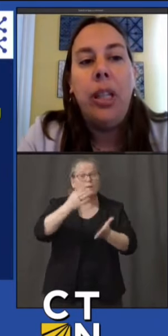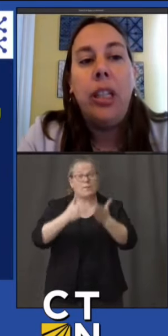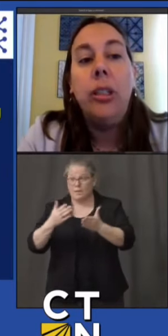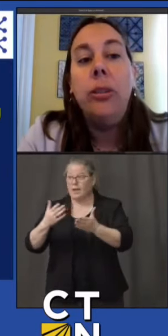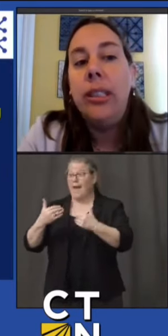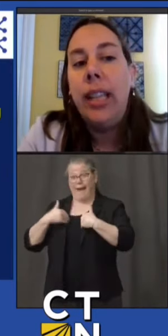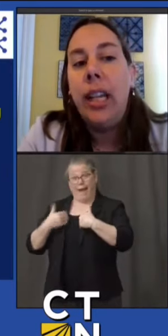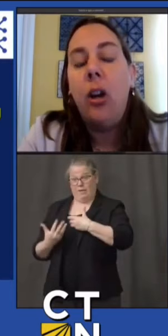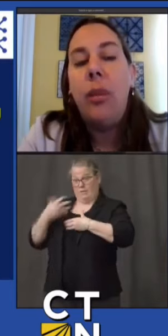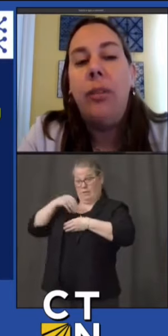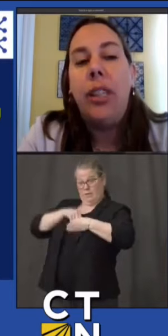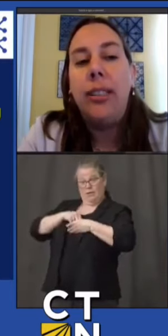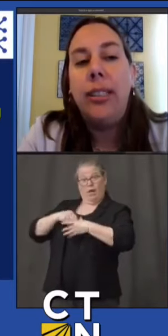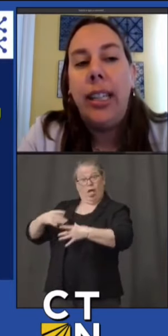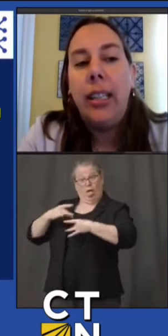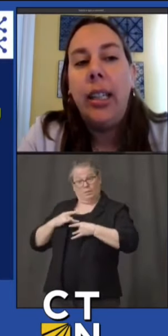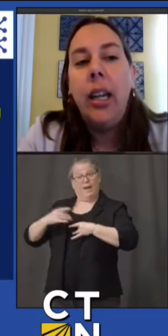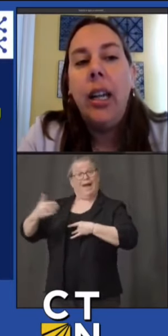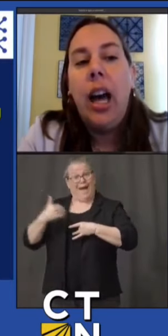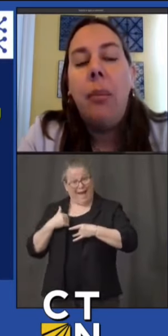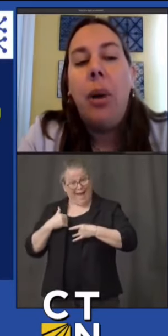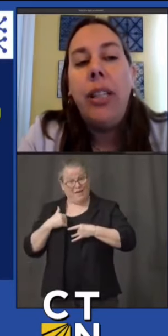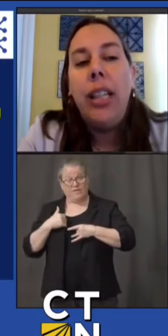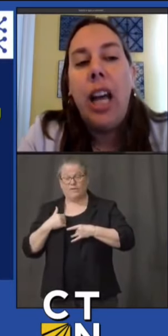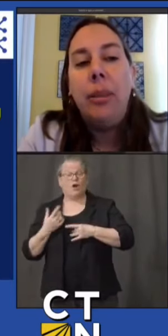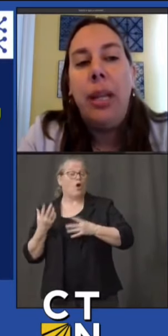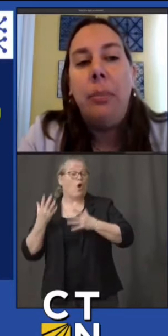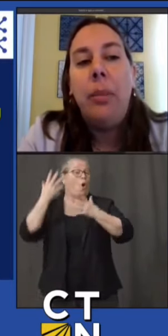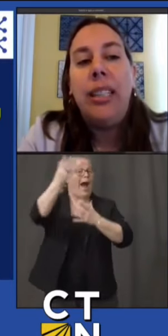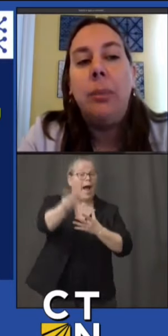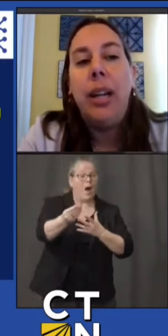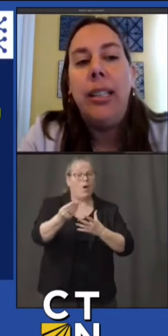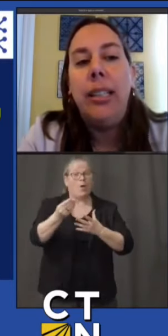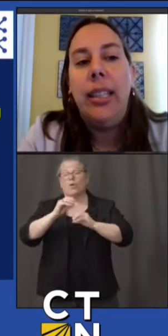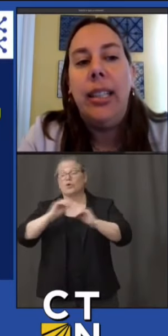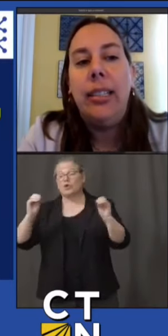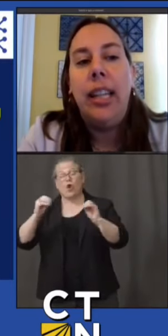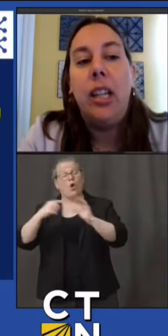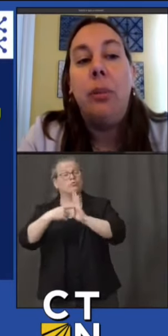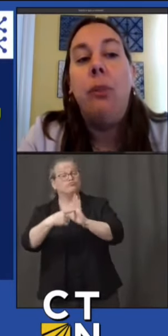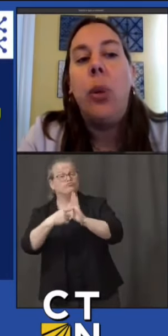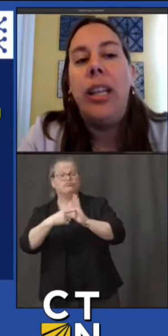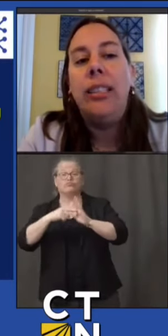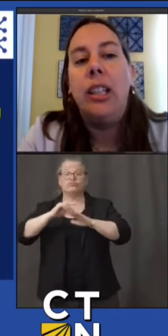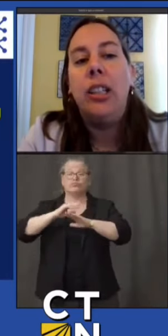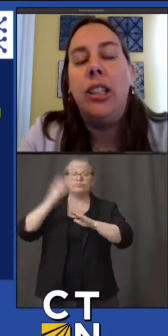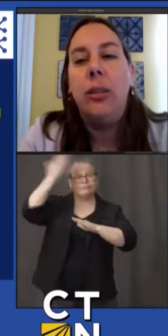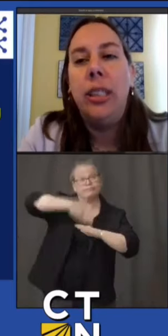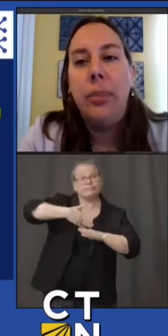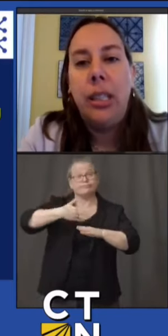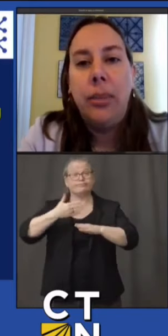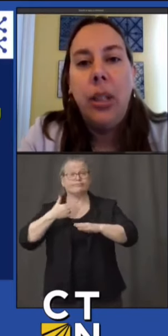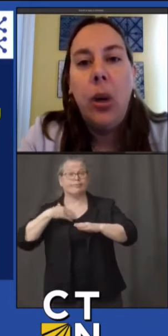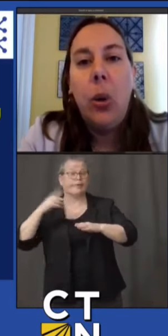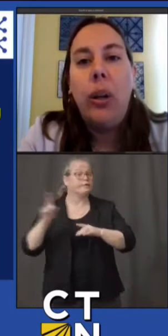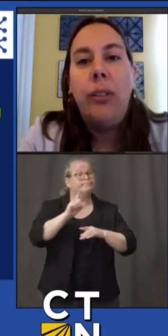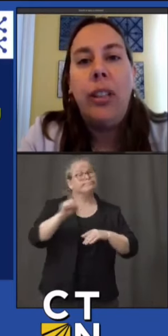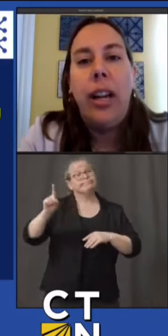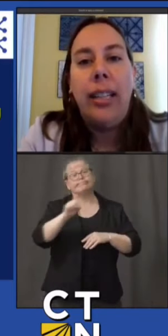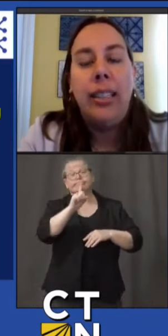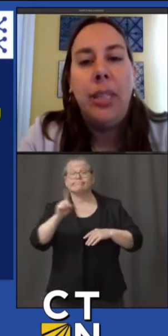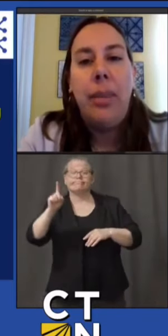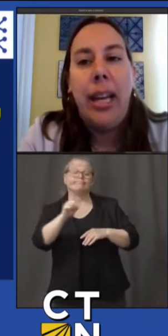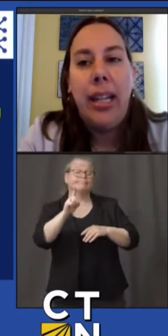people can choose to stay home if they're sick, oftentimes people might spread a disease either before they start to show symptoms or if